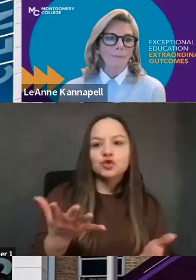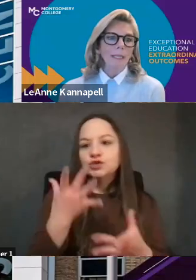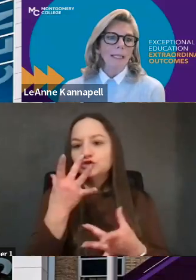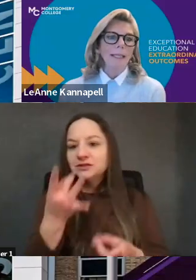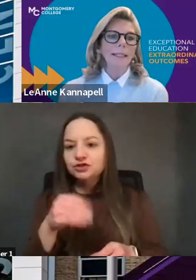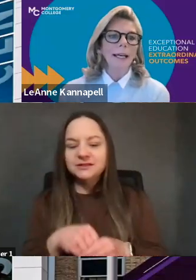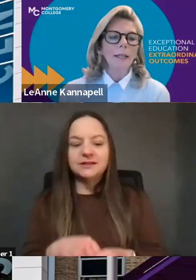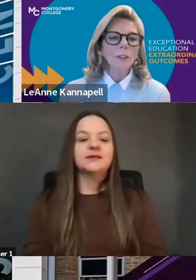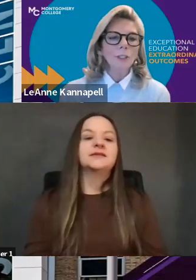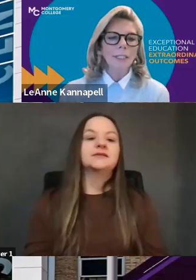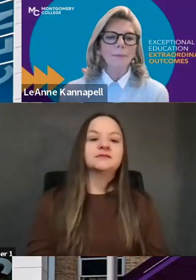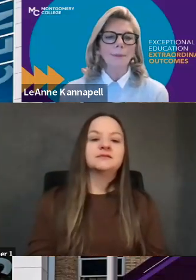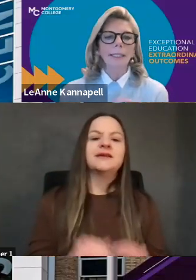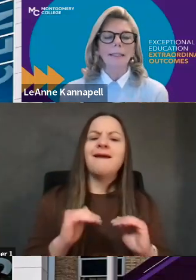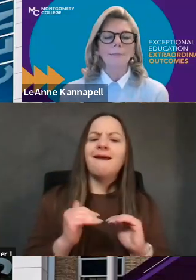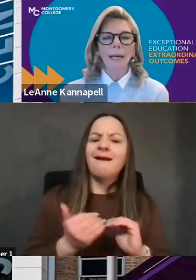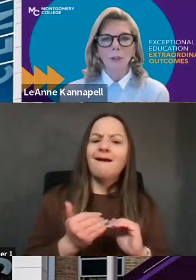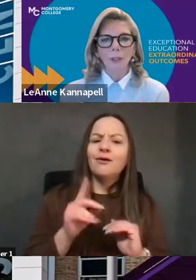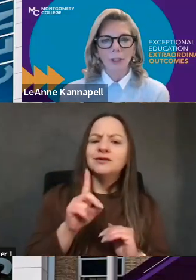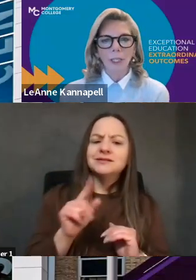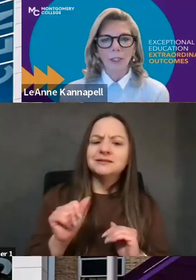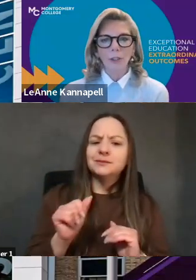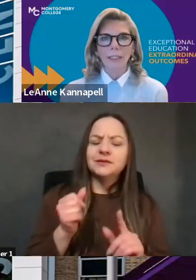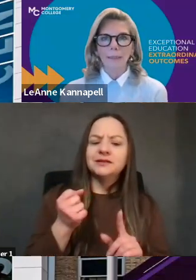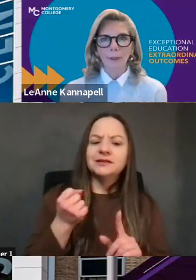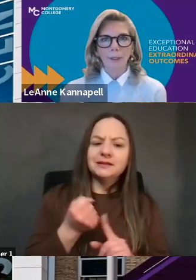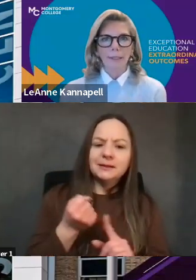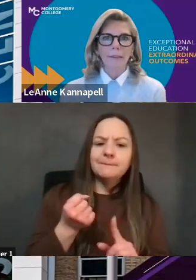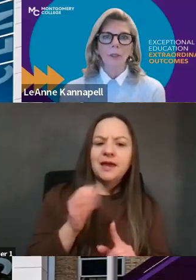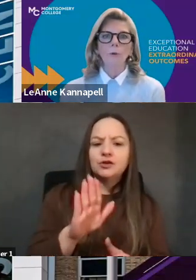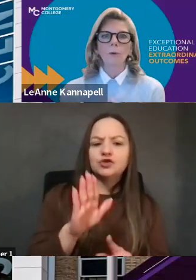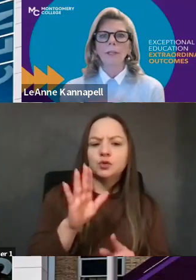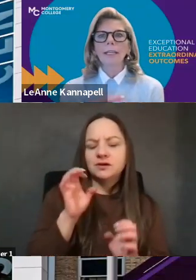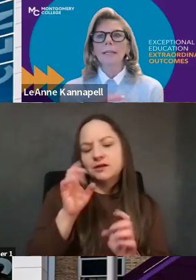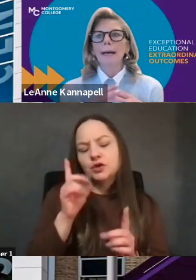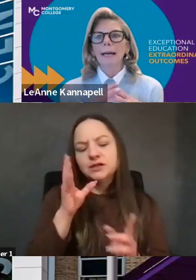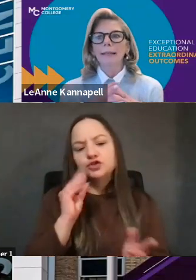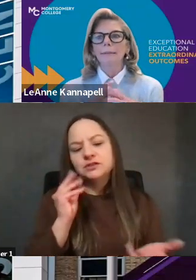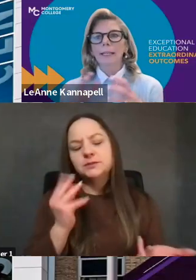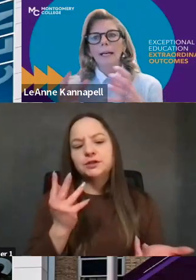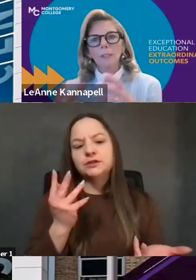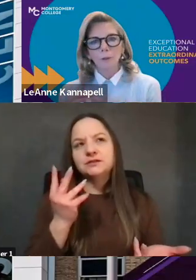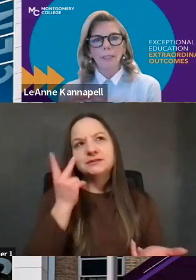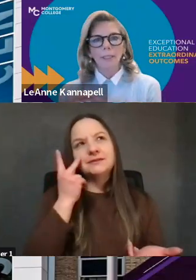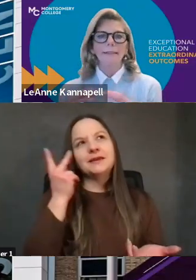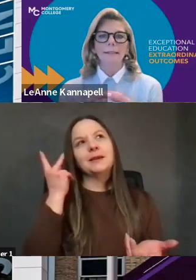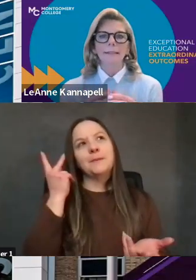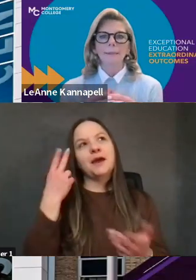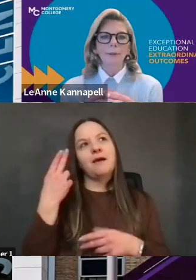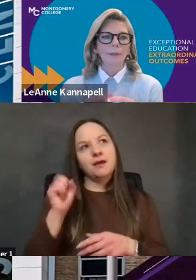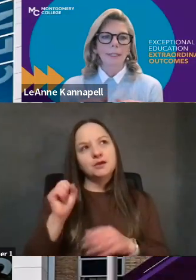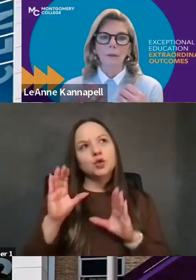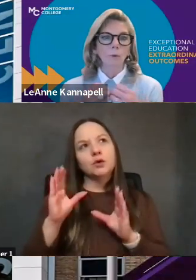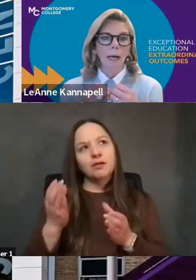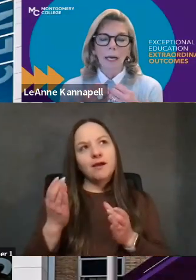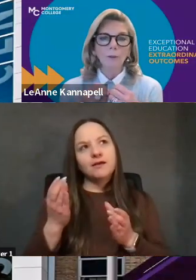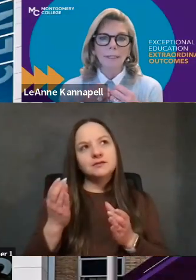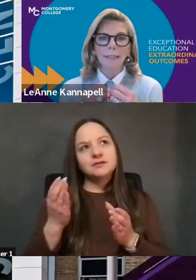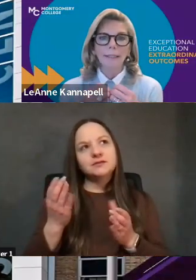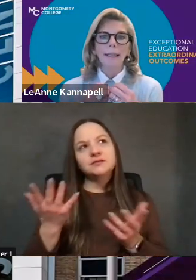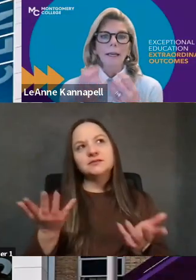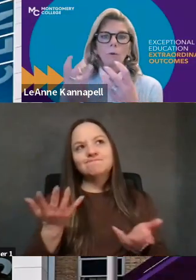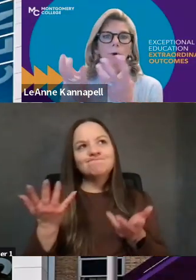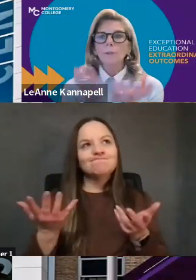in? And then how does your disability impact your educational experience? Thinking back on like high school classes and some other things,